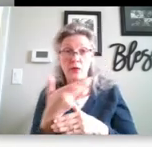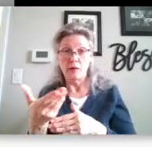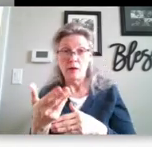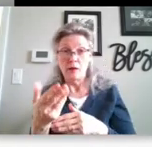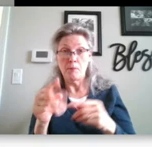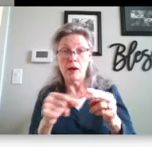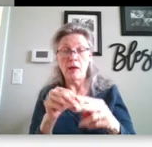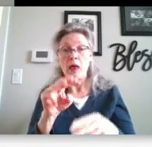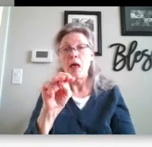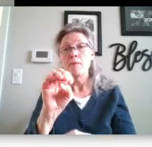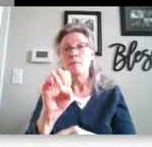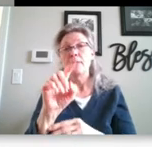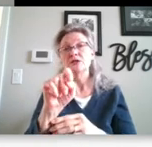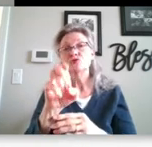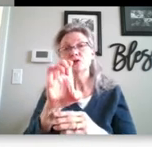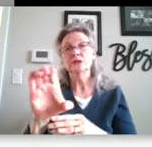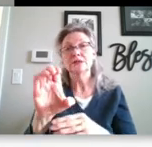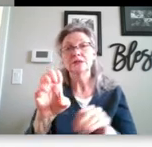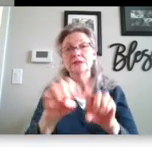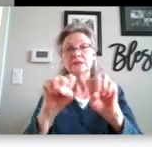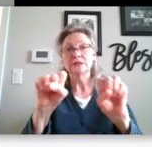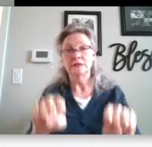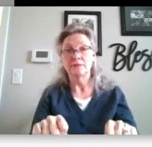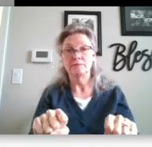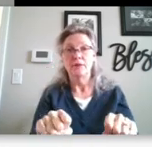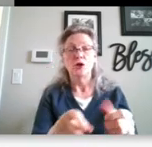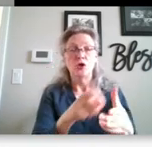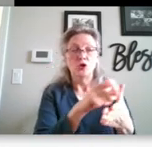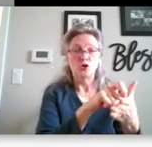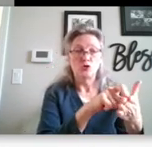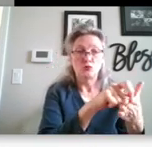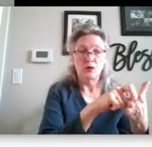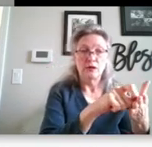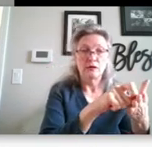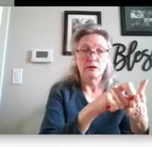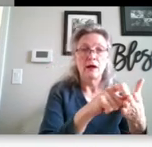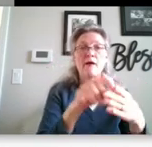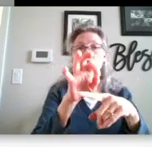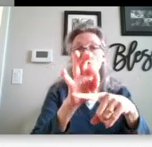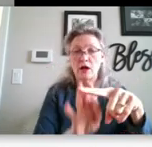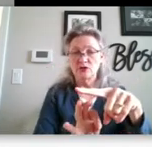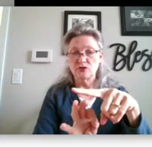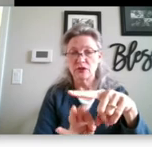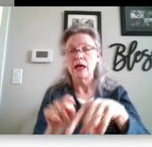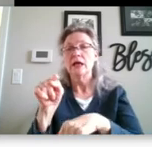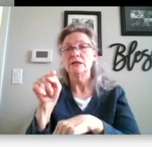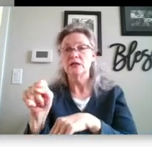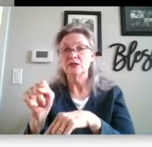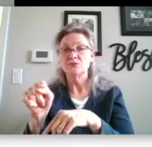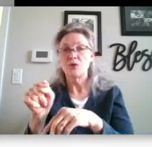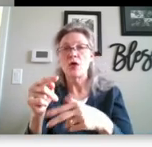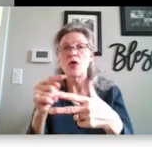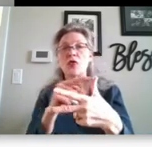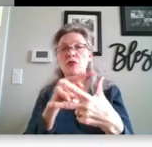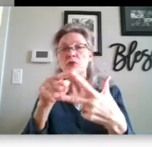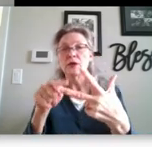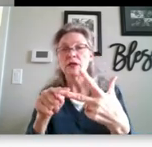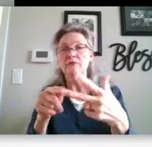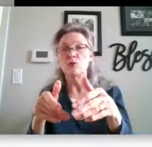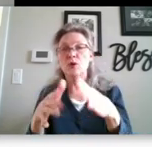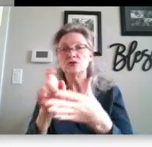easily change between this written form, fraction form, and decimal form very quickly and fluidly because it's based on that place